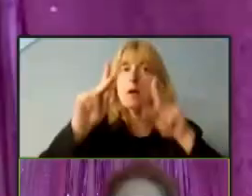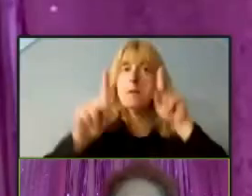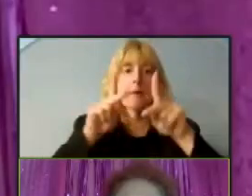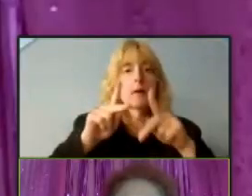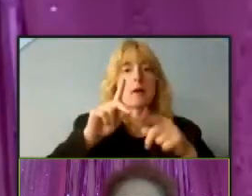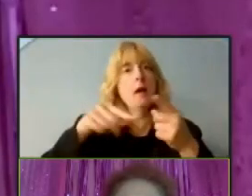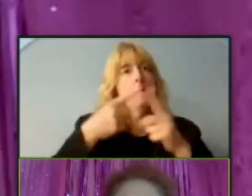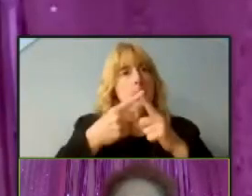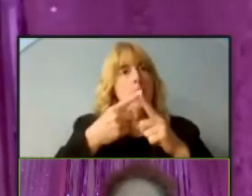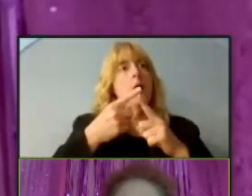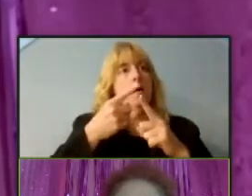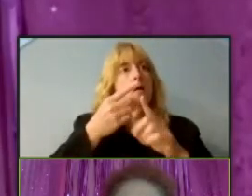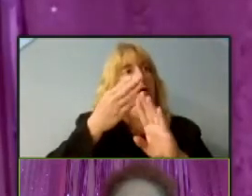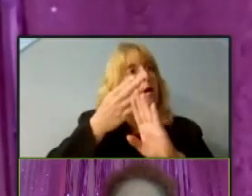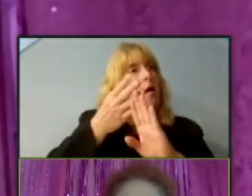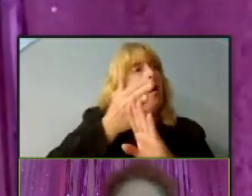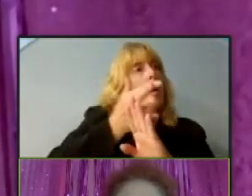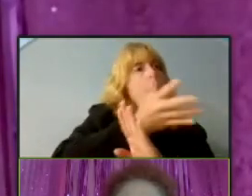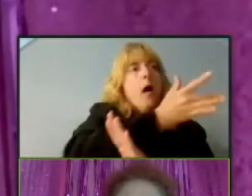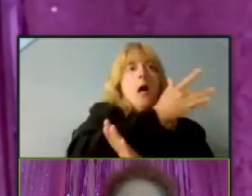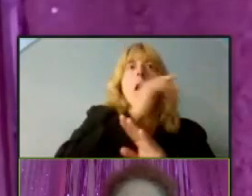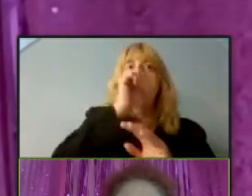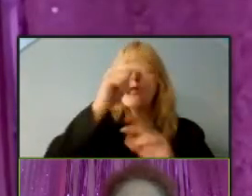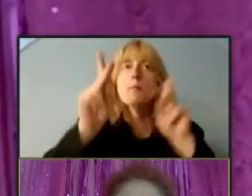Pastor Simmons.